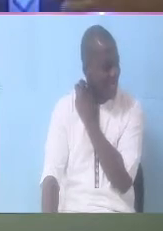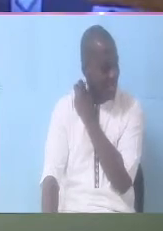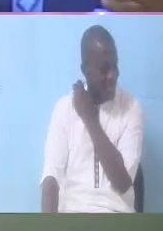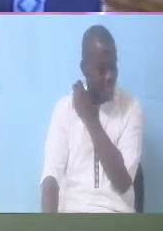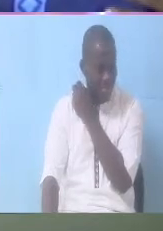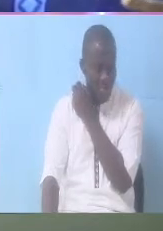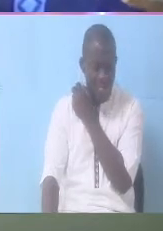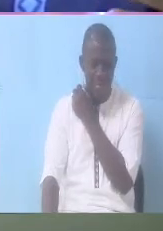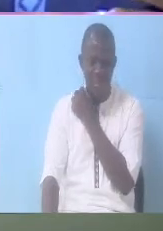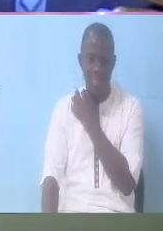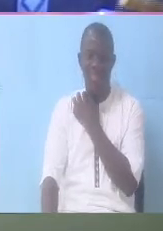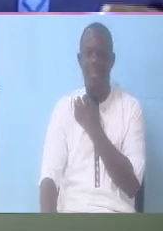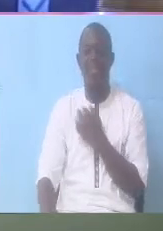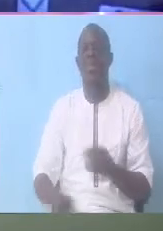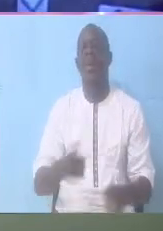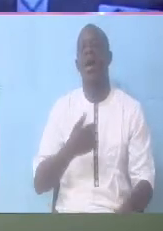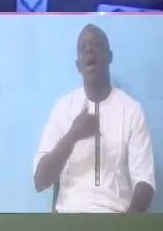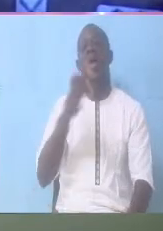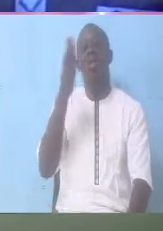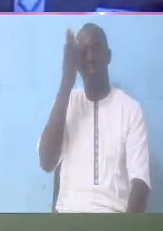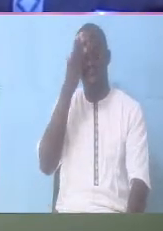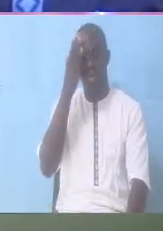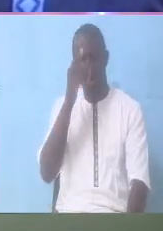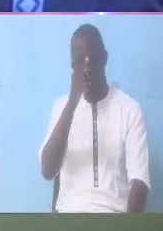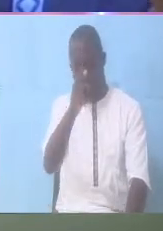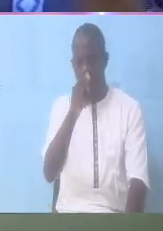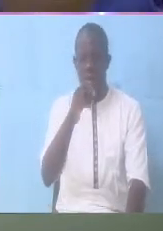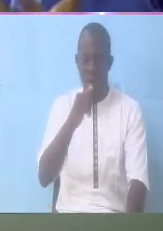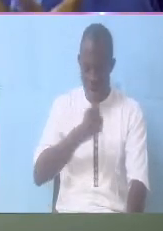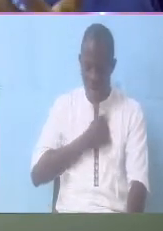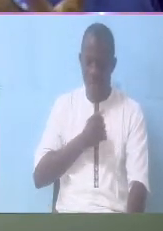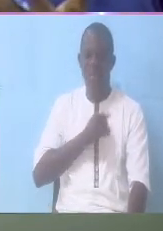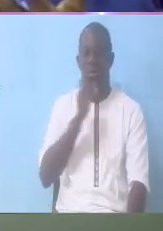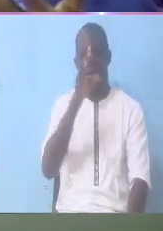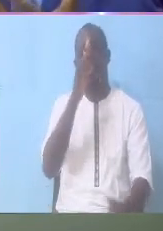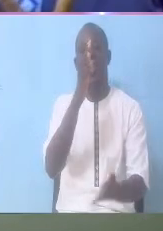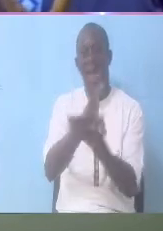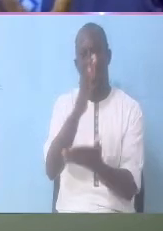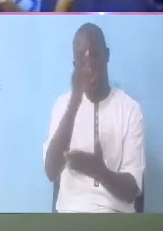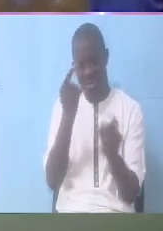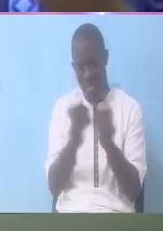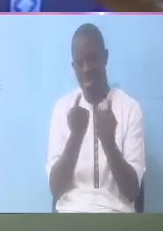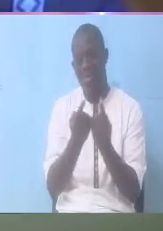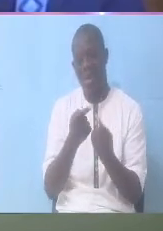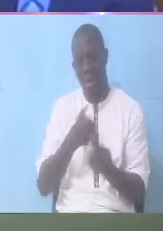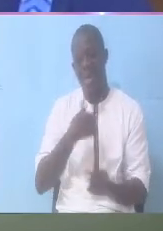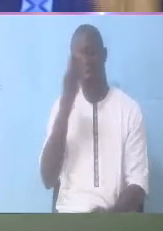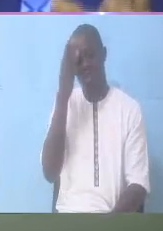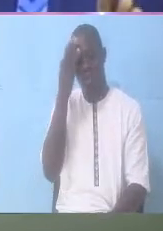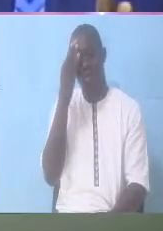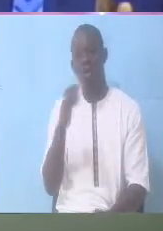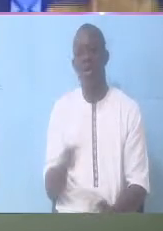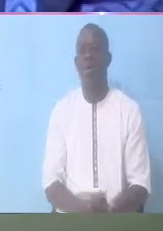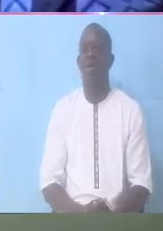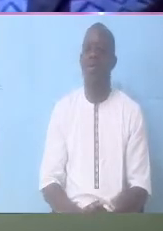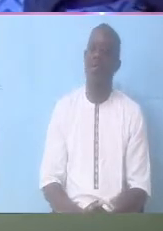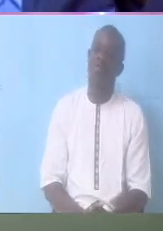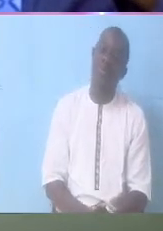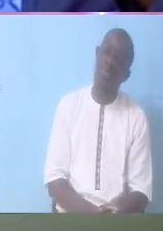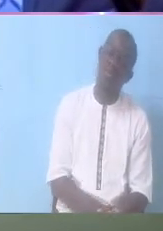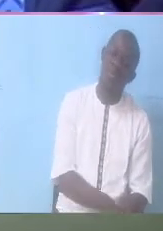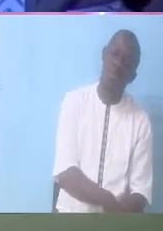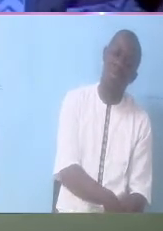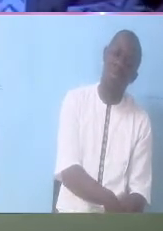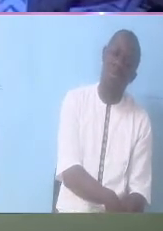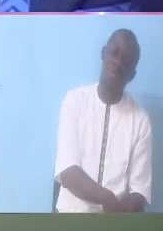you are scared to call the kettle black. Sir, ask those who know Saihou